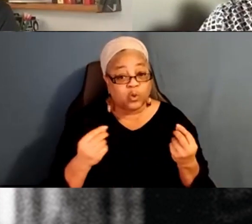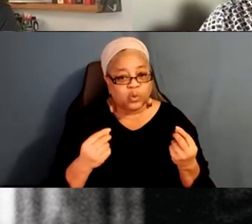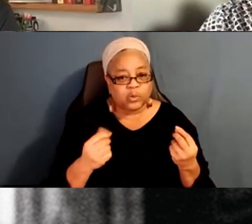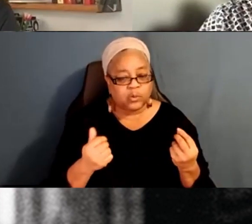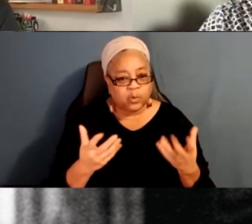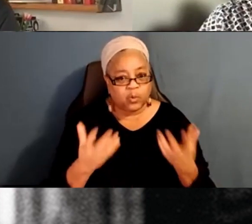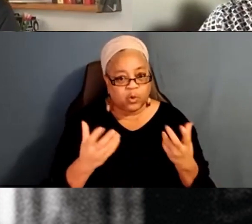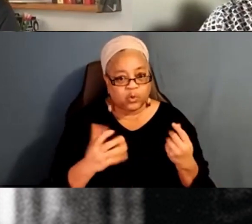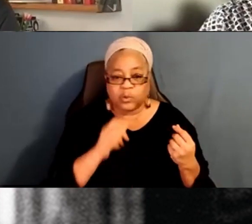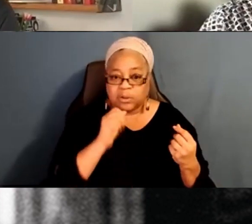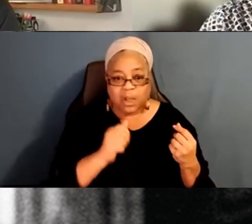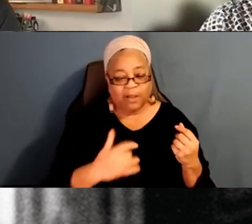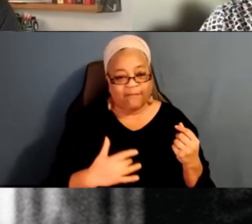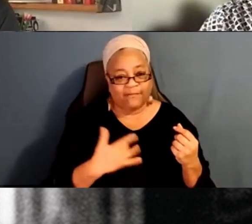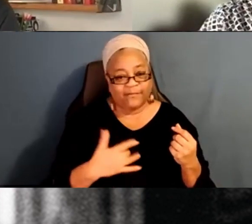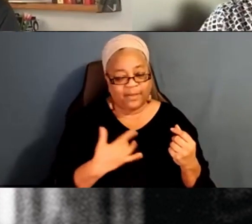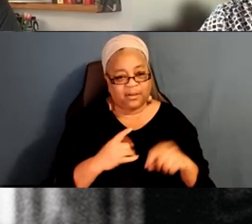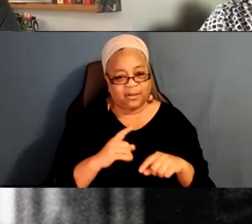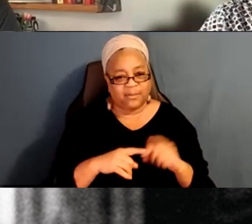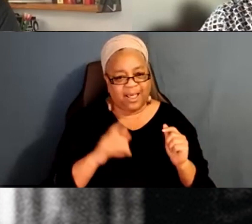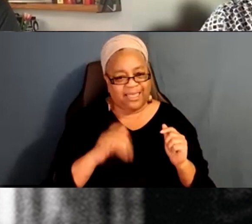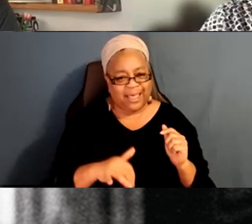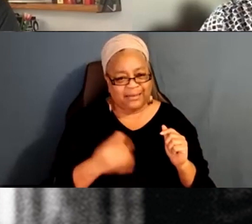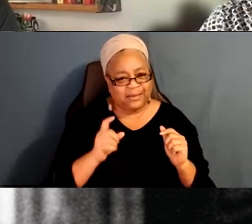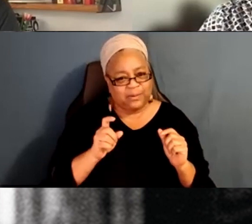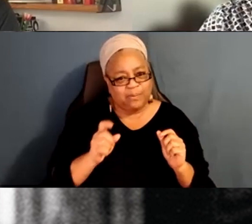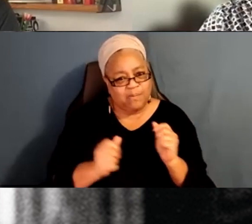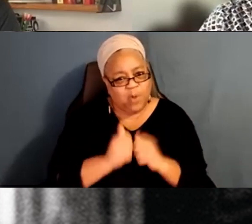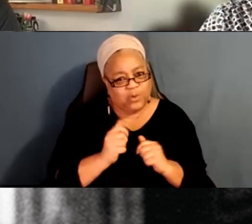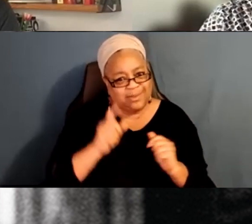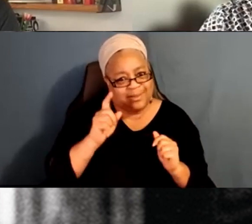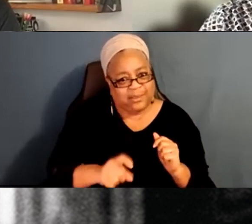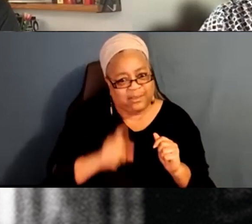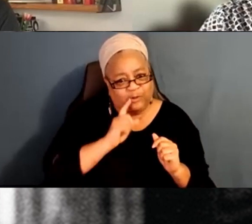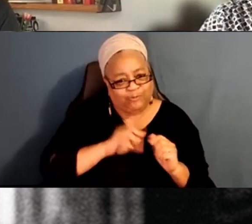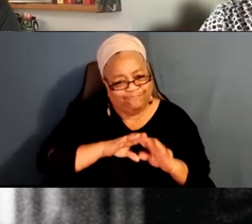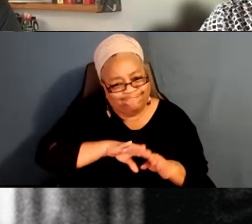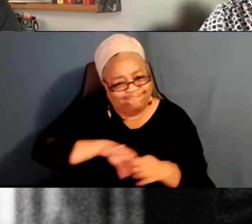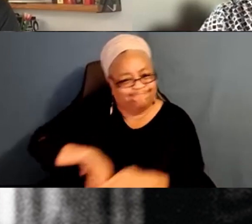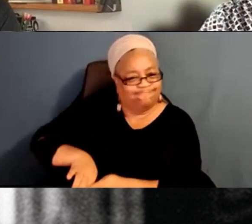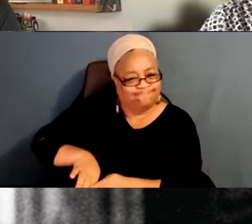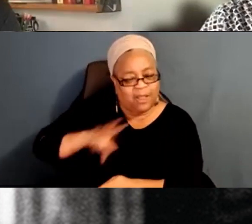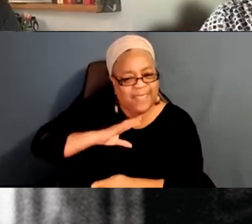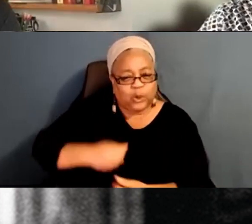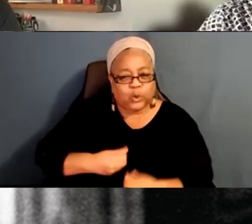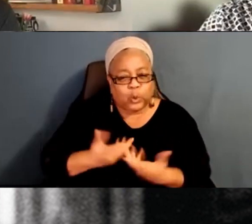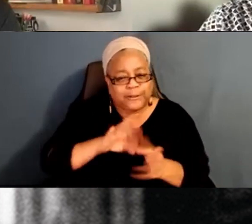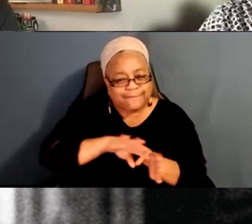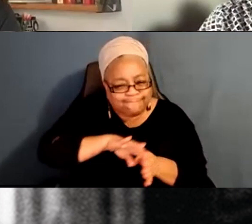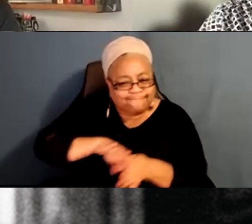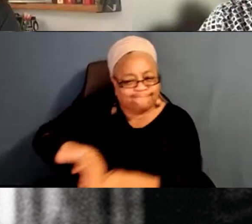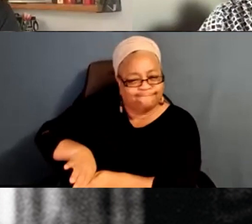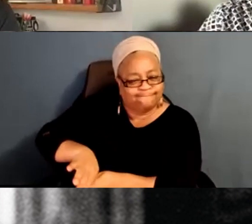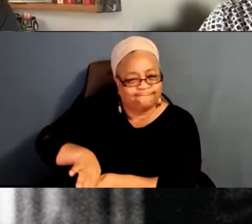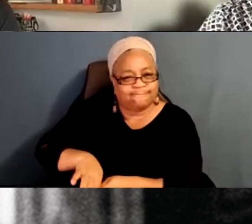feel. But that's the thing that is the most necessary to get beyond this moment of exhaustion. That was